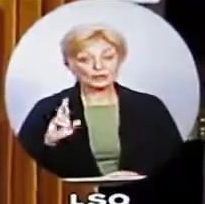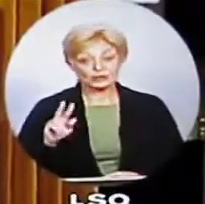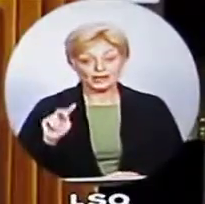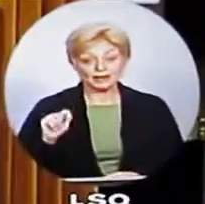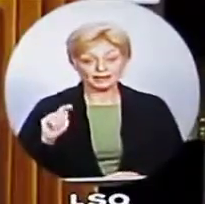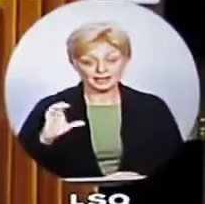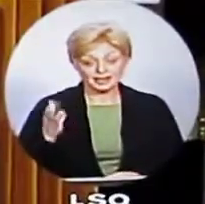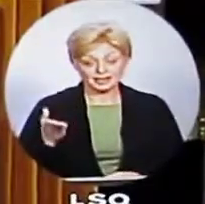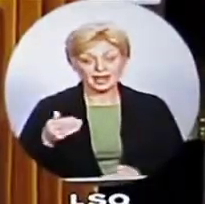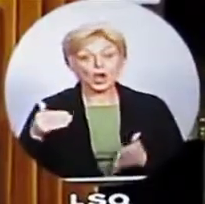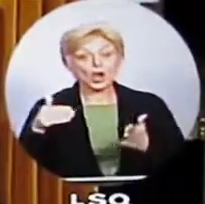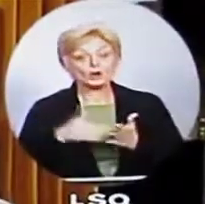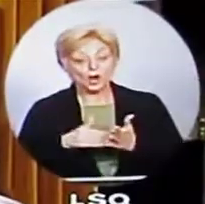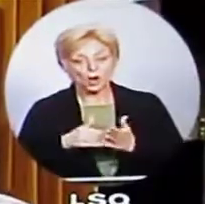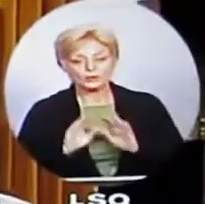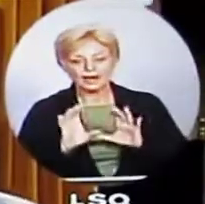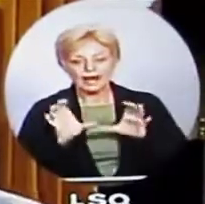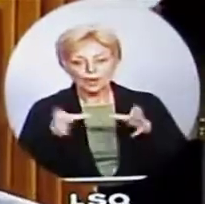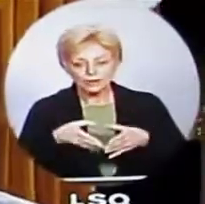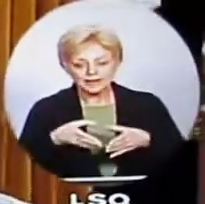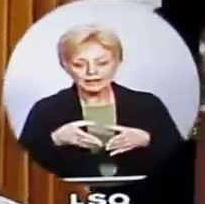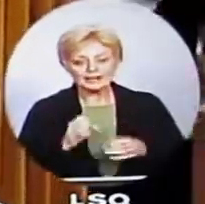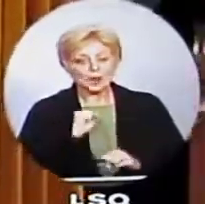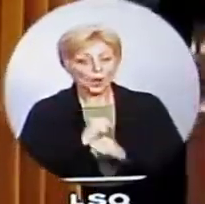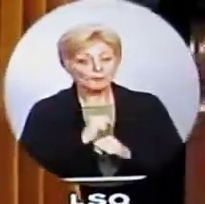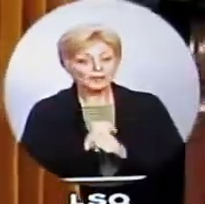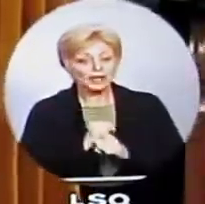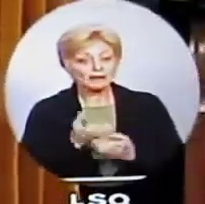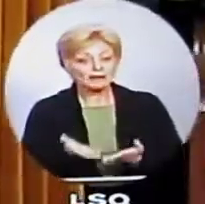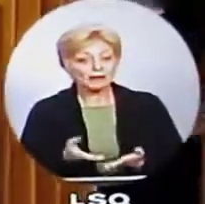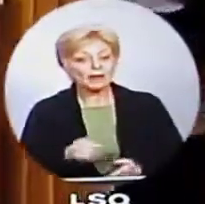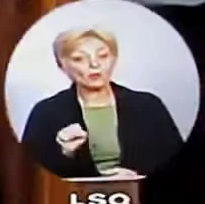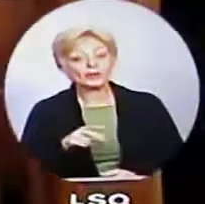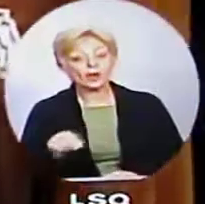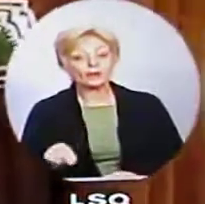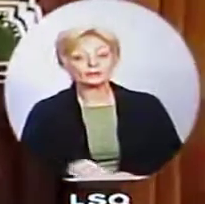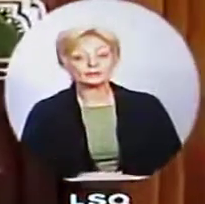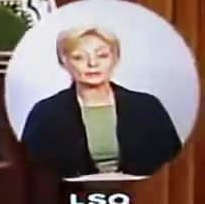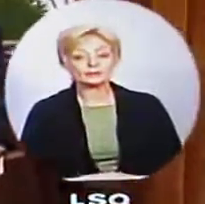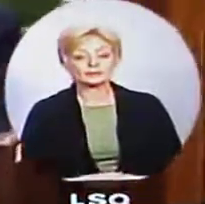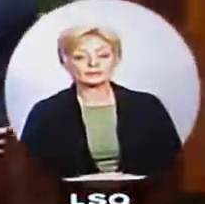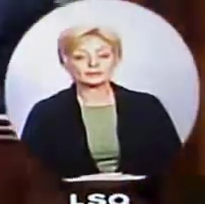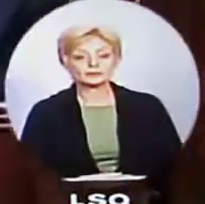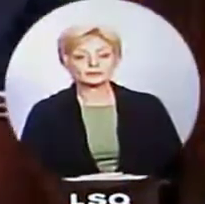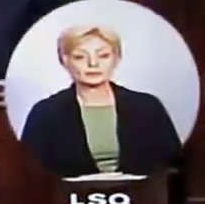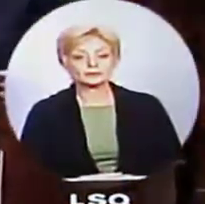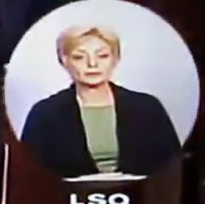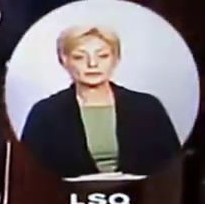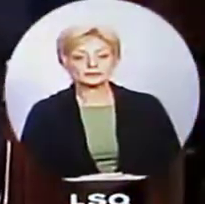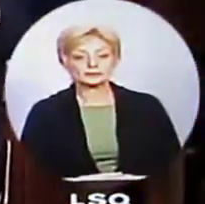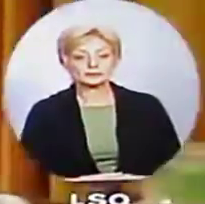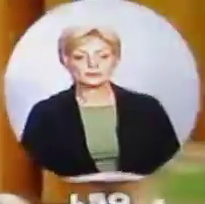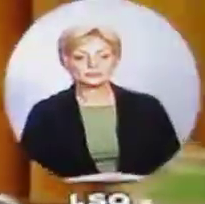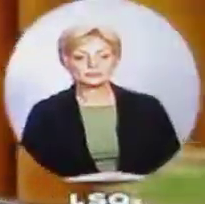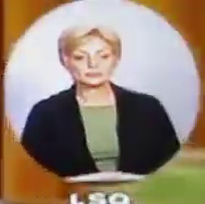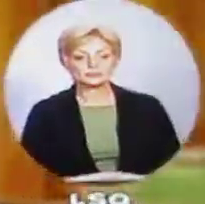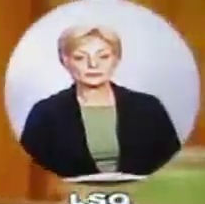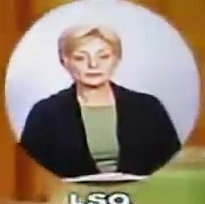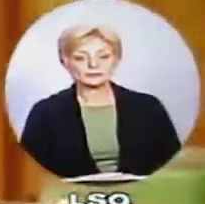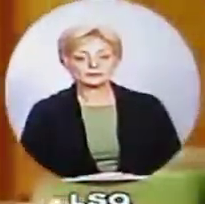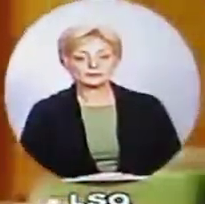the decision brought down by the CRTC, which is opposed to media concentration? Parliamentary